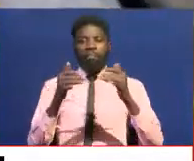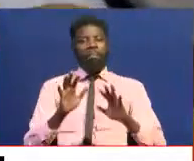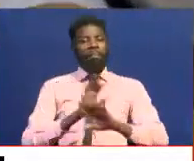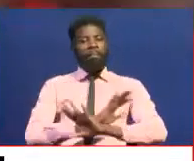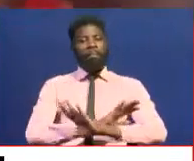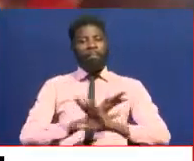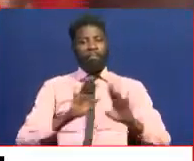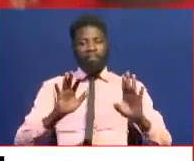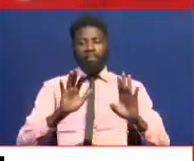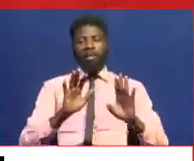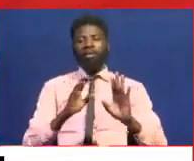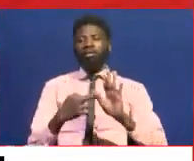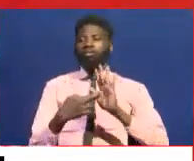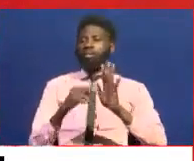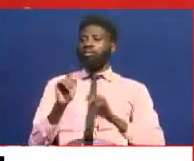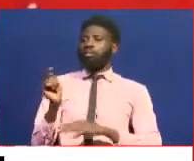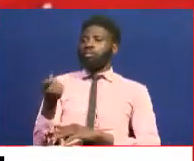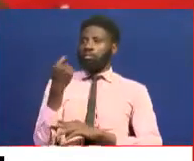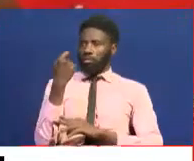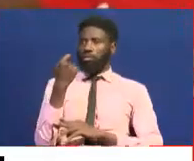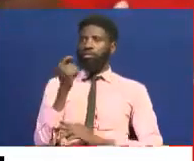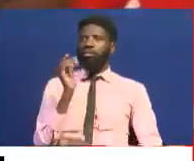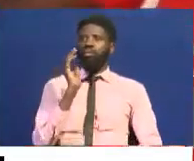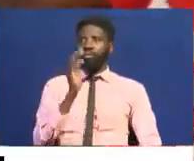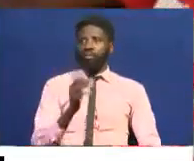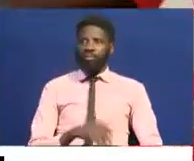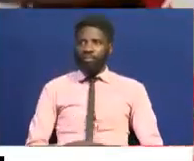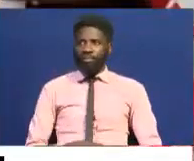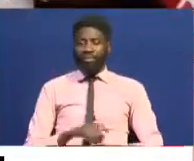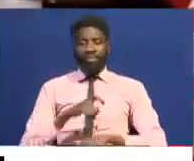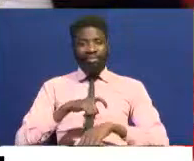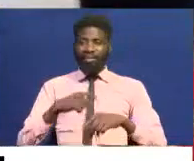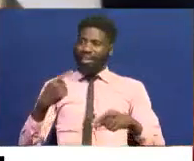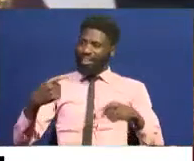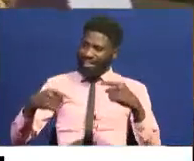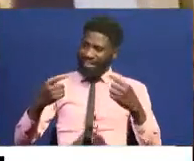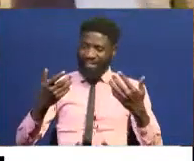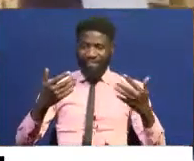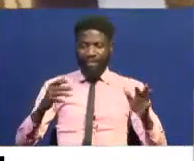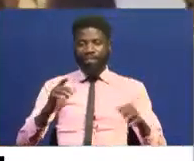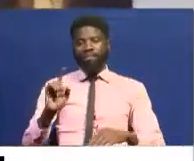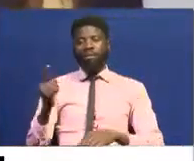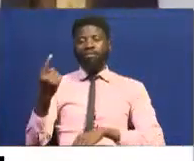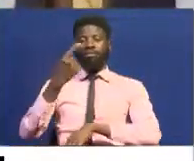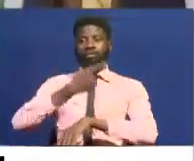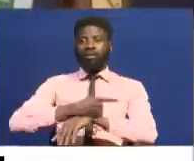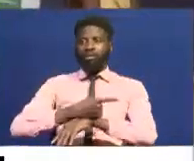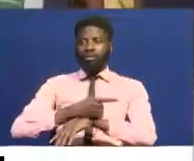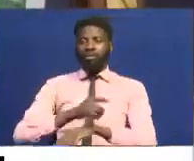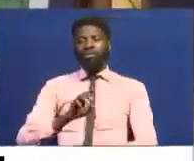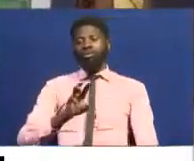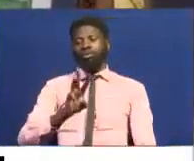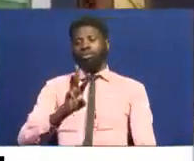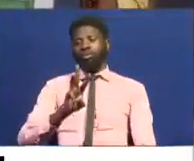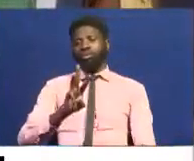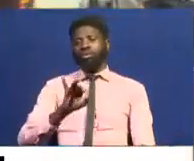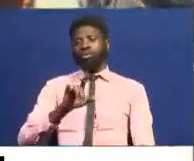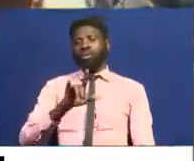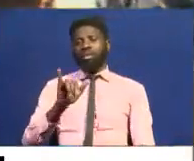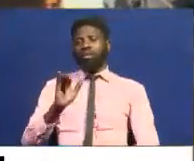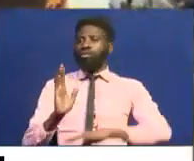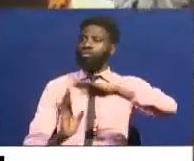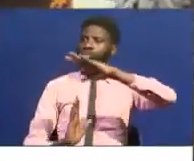ticket to represent Kenya at the continental event. After competitive day one, Willy Mwangi is sitting at the top of the players'